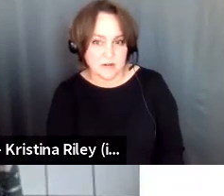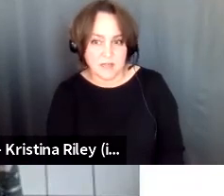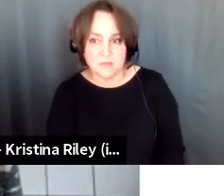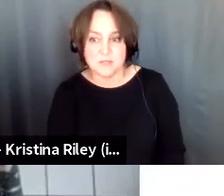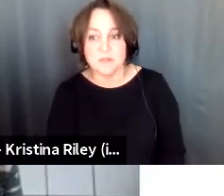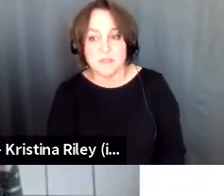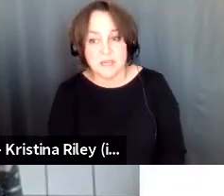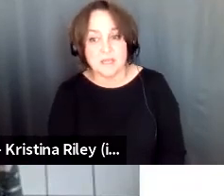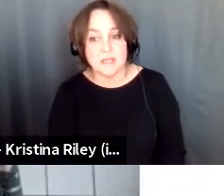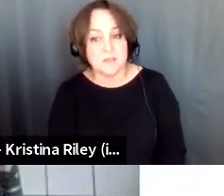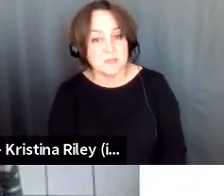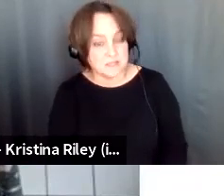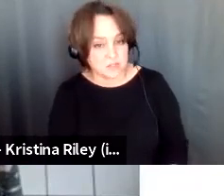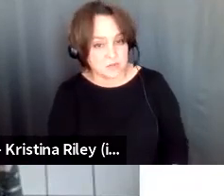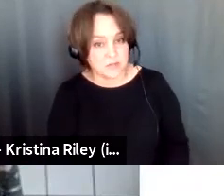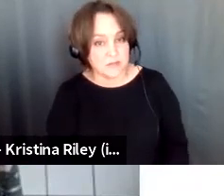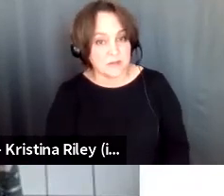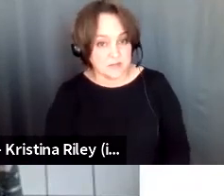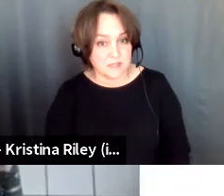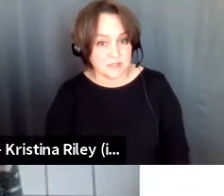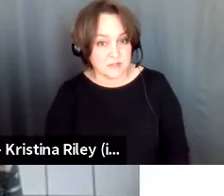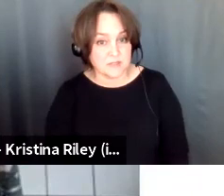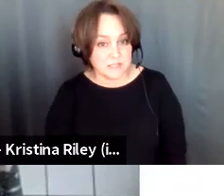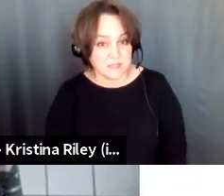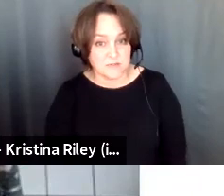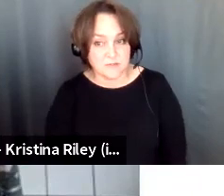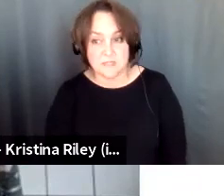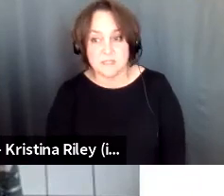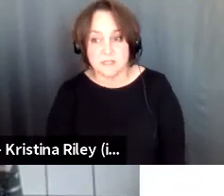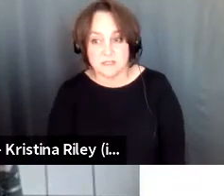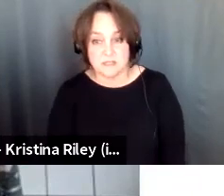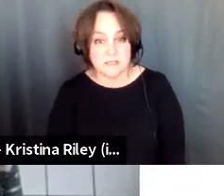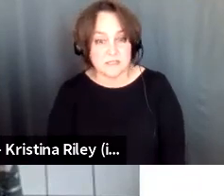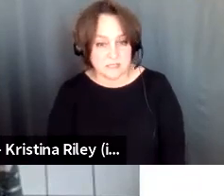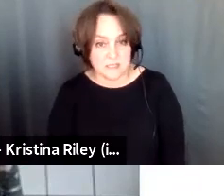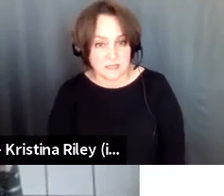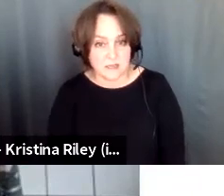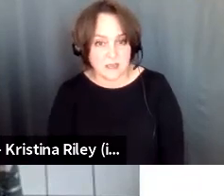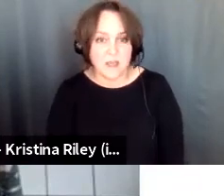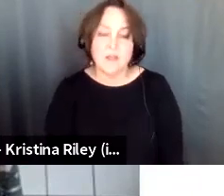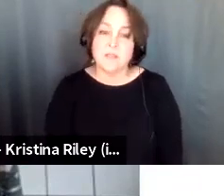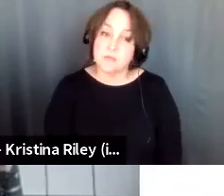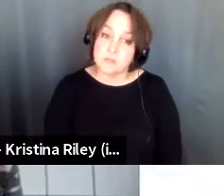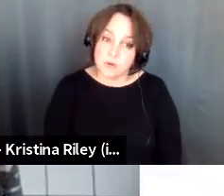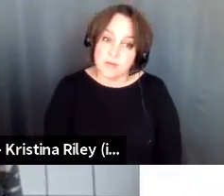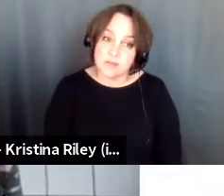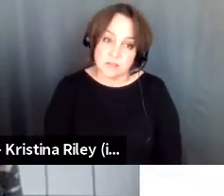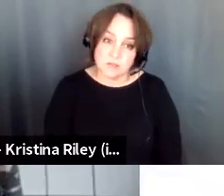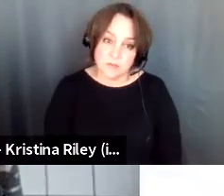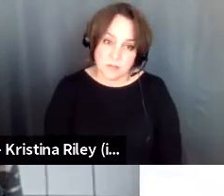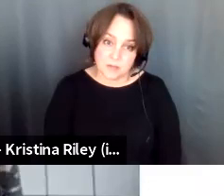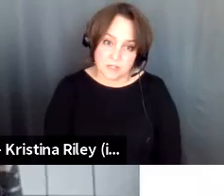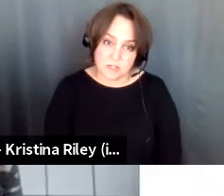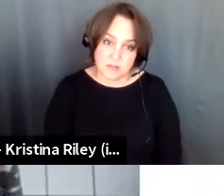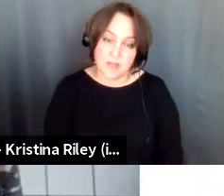concentrated on campus. But then in the mid-century of the 1900s, 1950 to 1969, there was growth in the